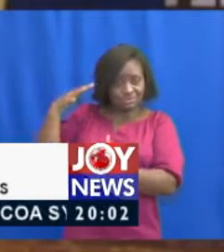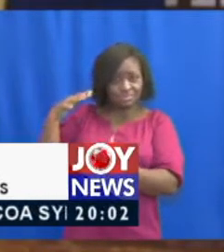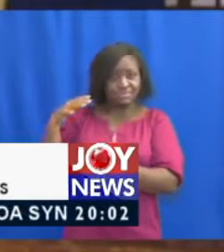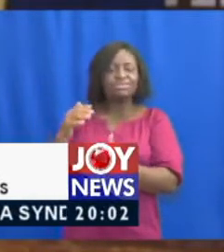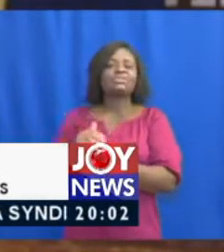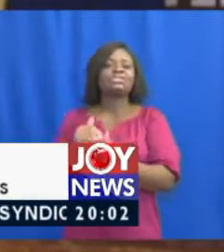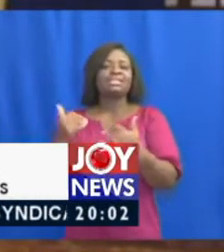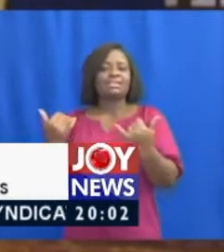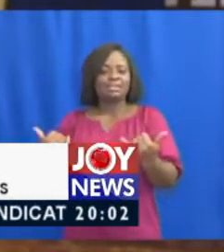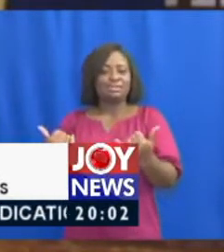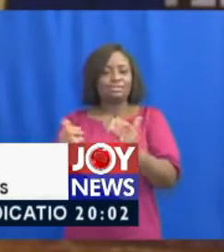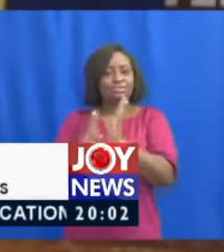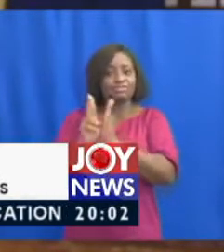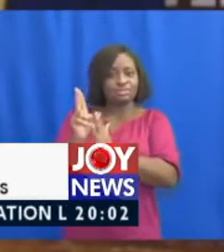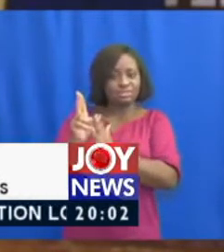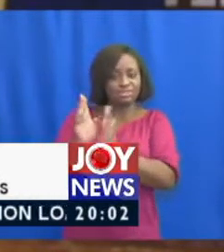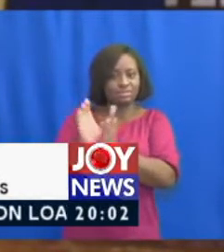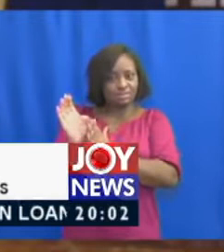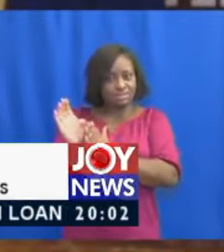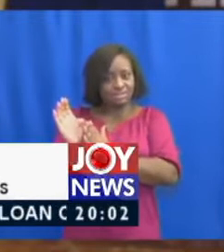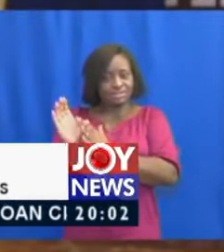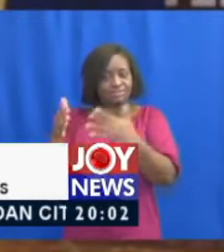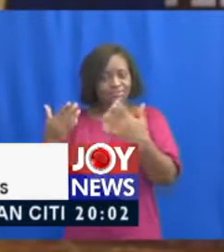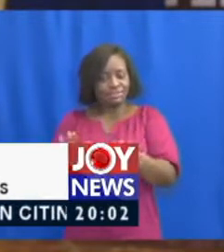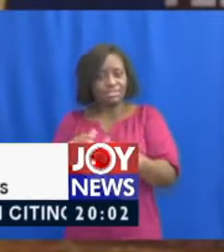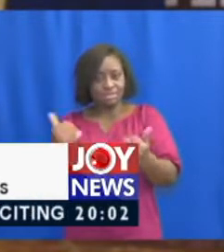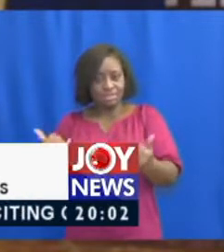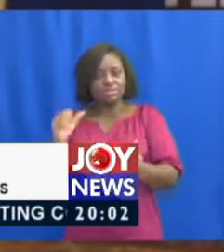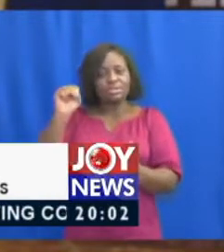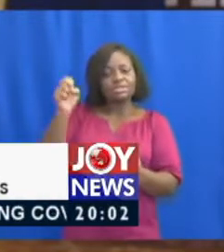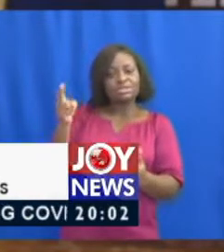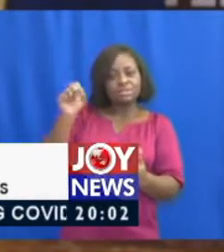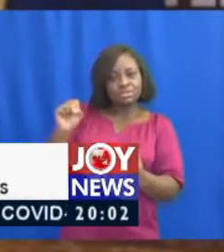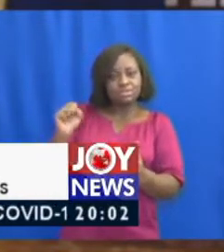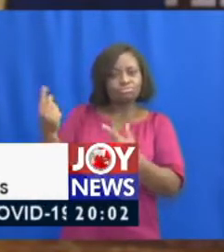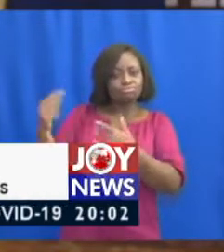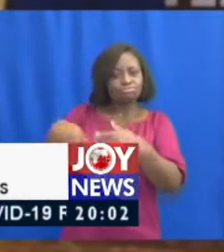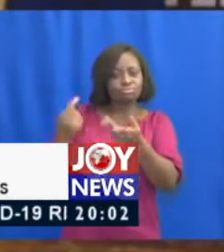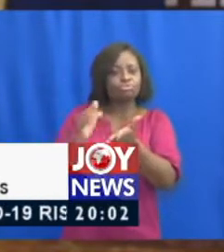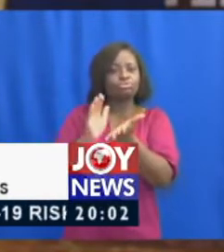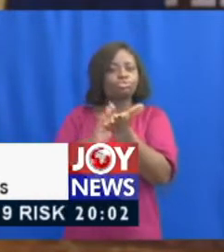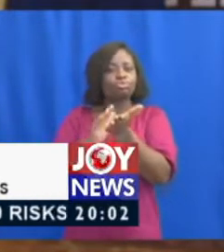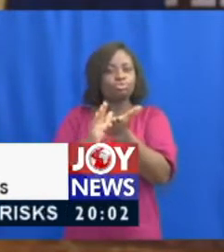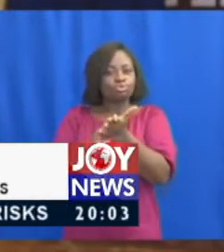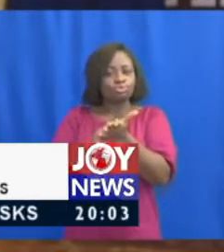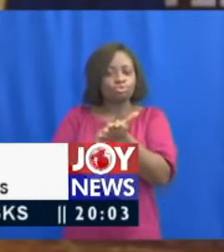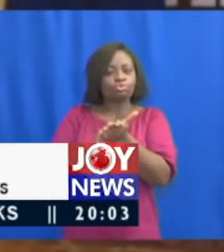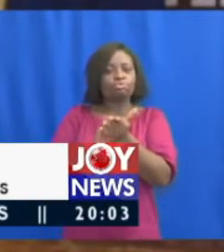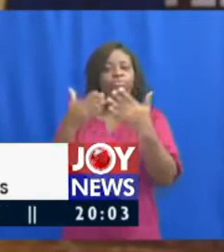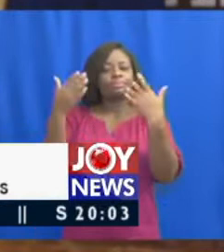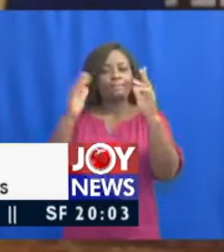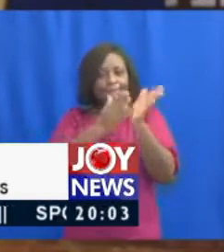institutions return to school on Monday, 15th June, to prepare for and sit their